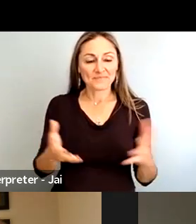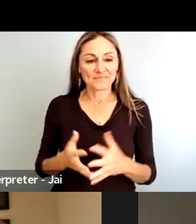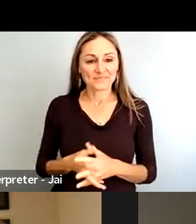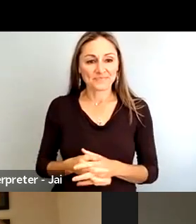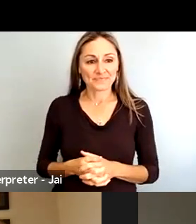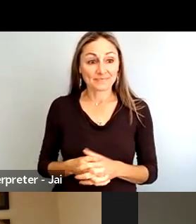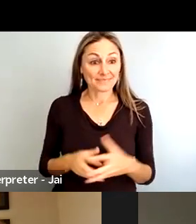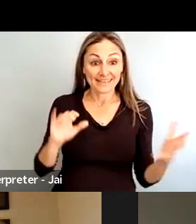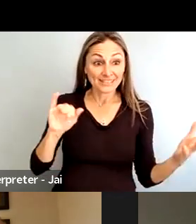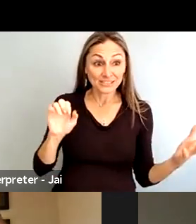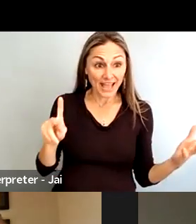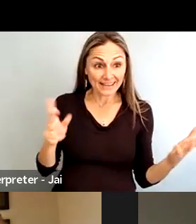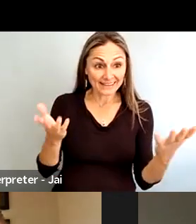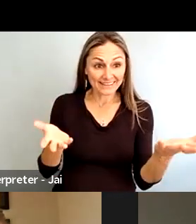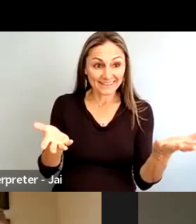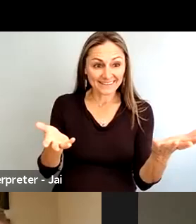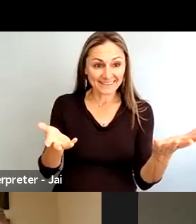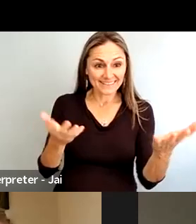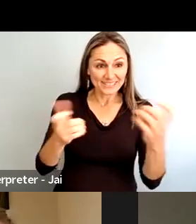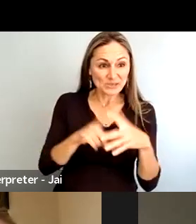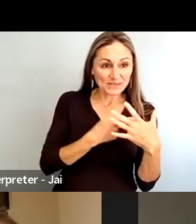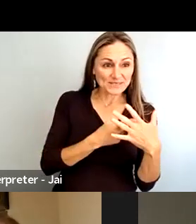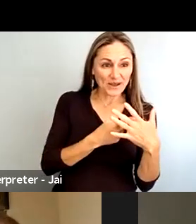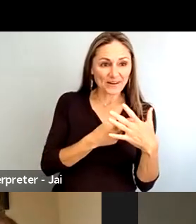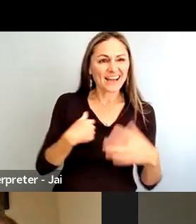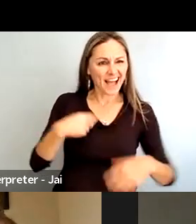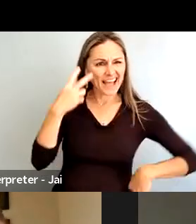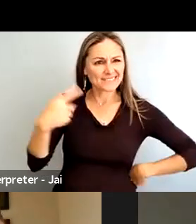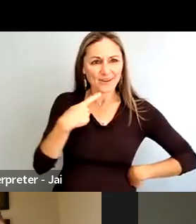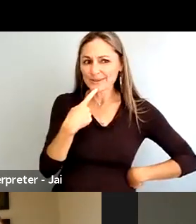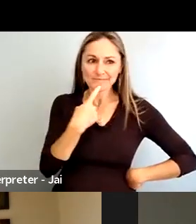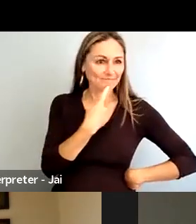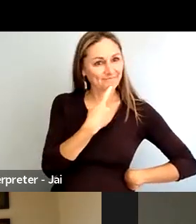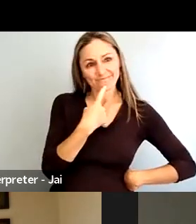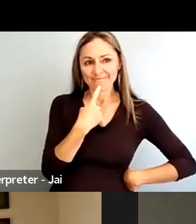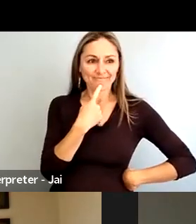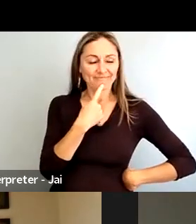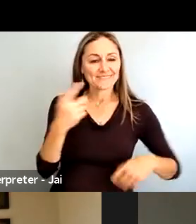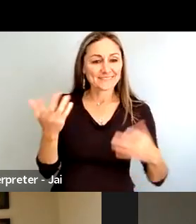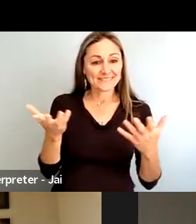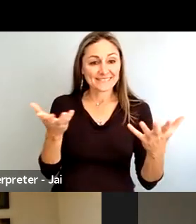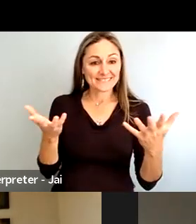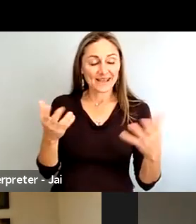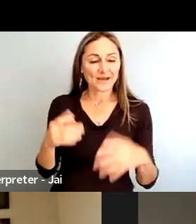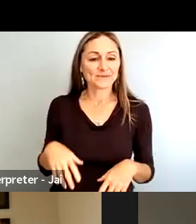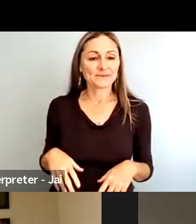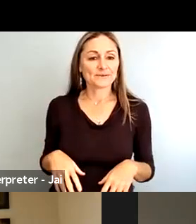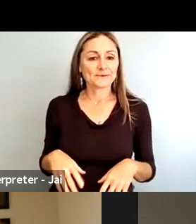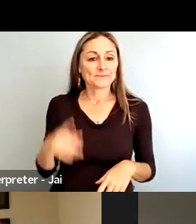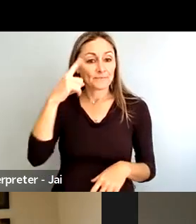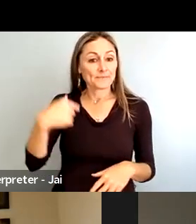So Jack, do you want to start, Jack? Because I saw you nodding your head. For me, I've